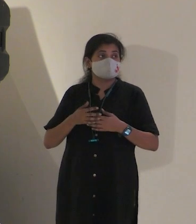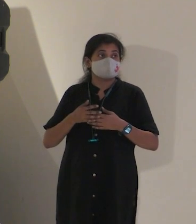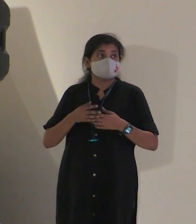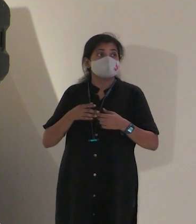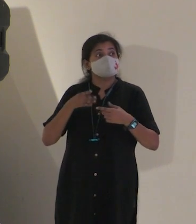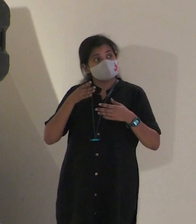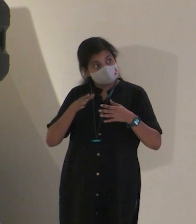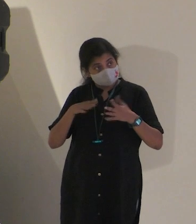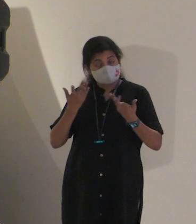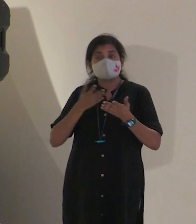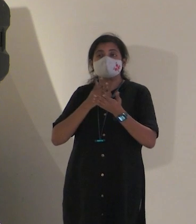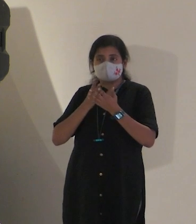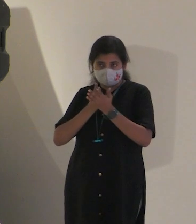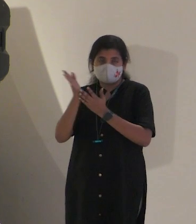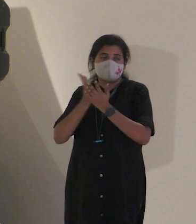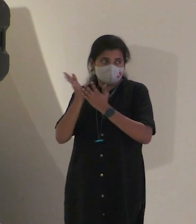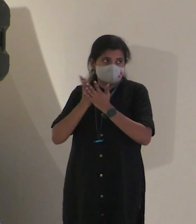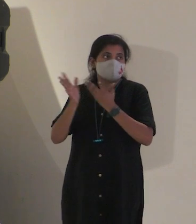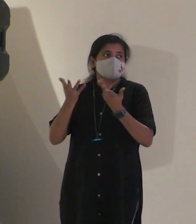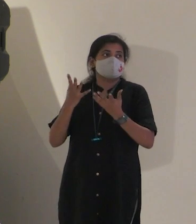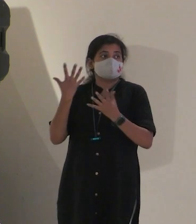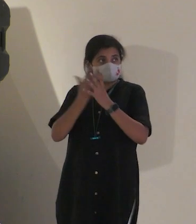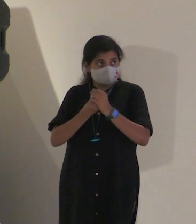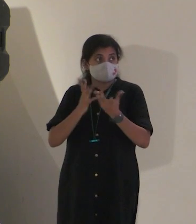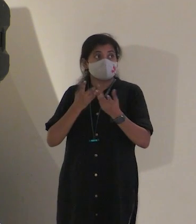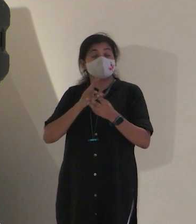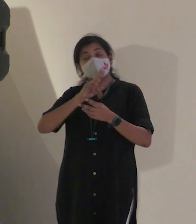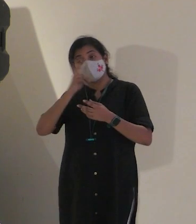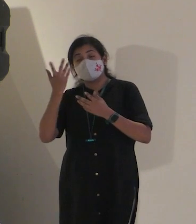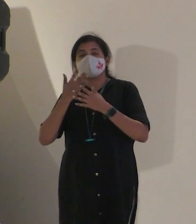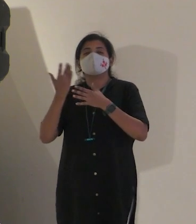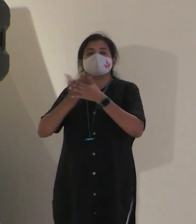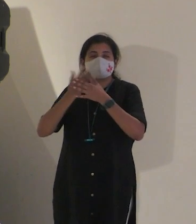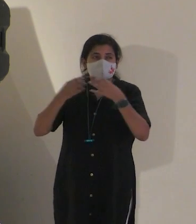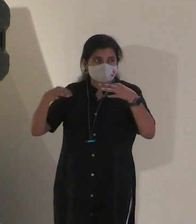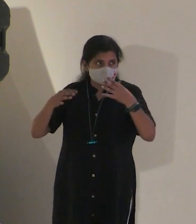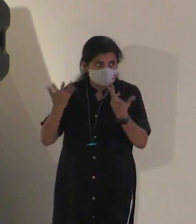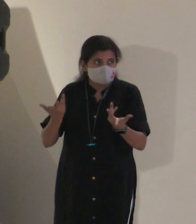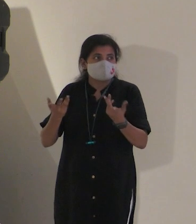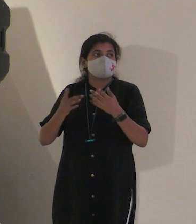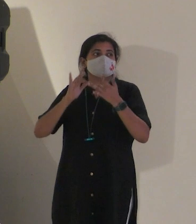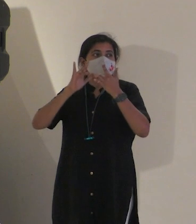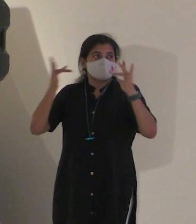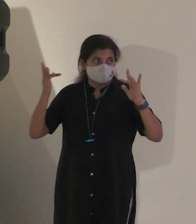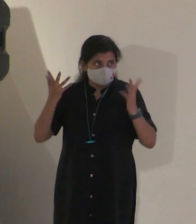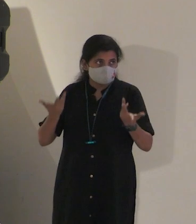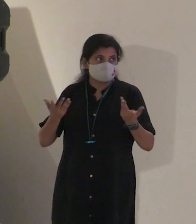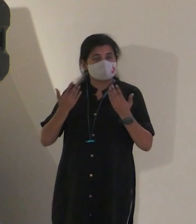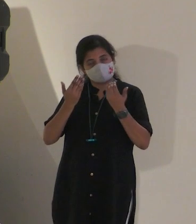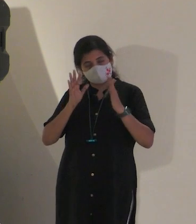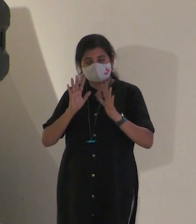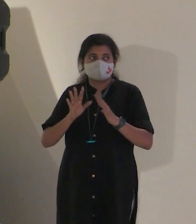Is there a way that we can collaborate? Or are there documents, online which may be available in